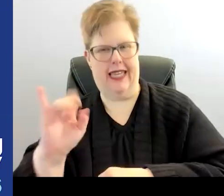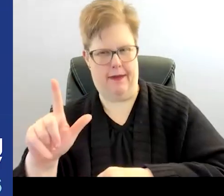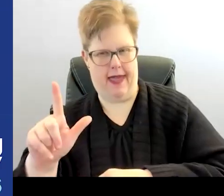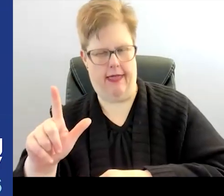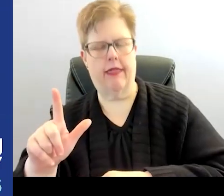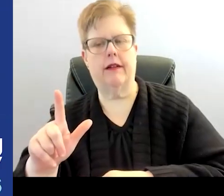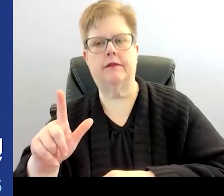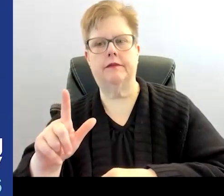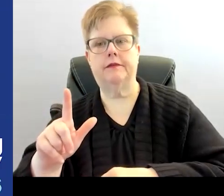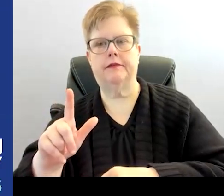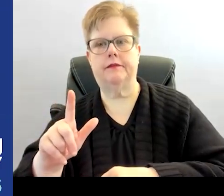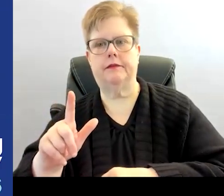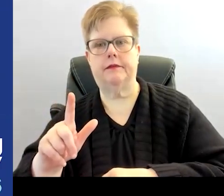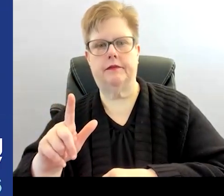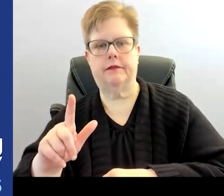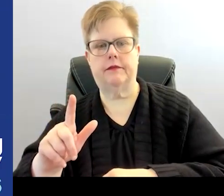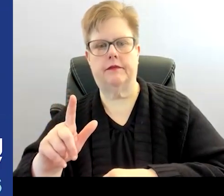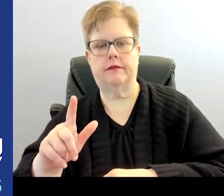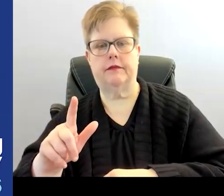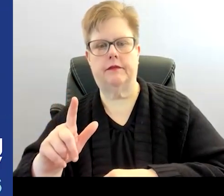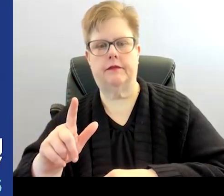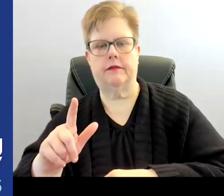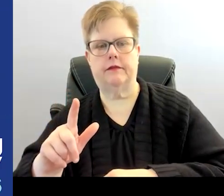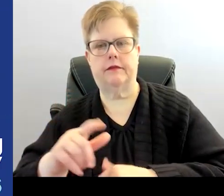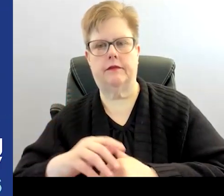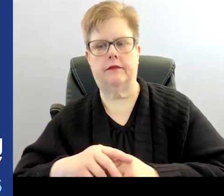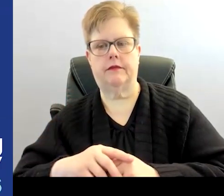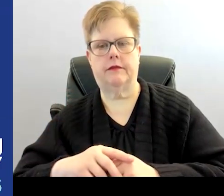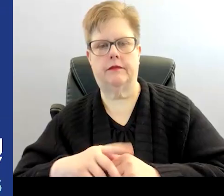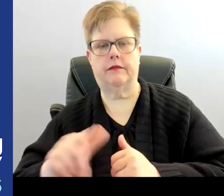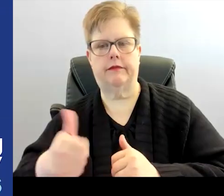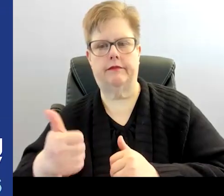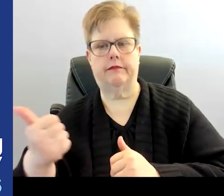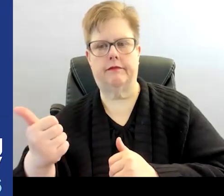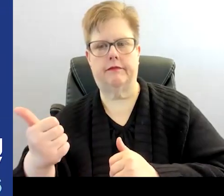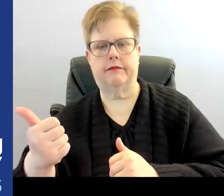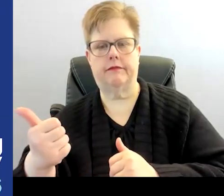email. And let's see, what else?